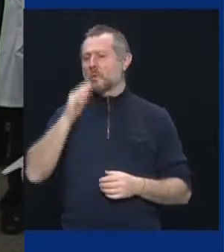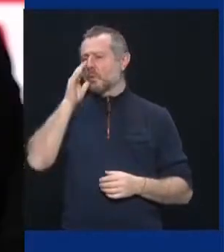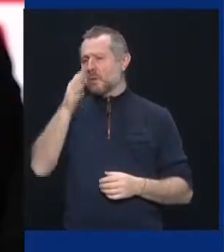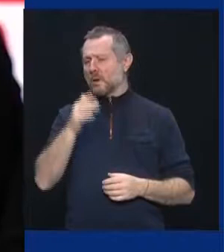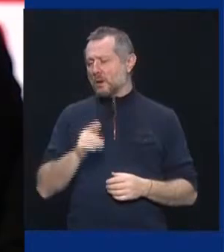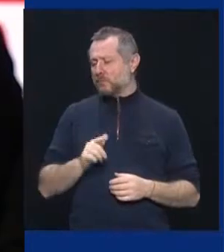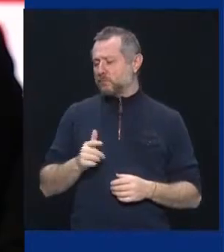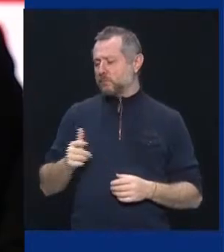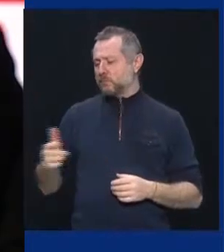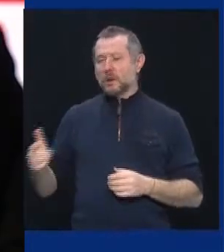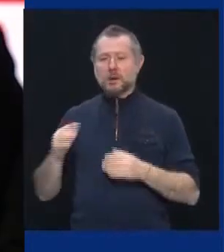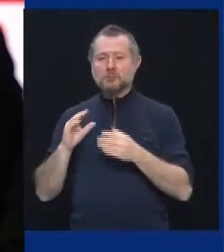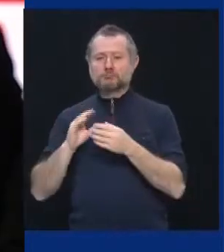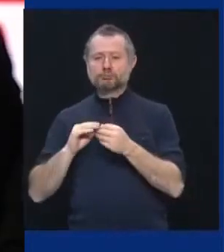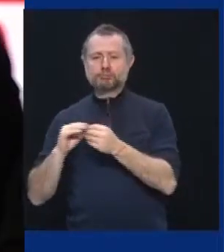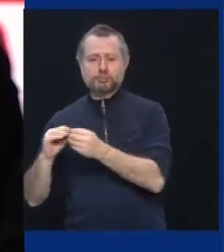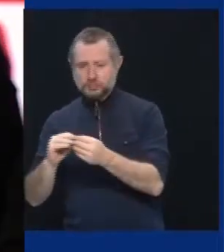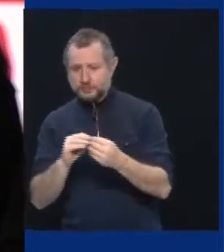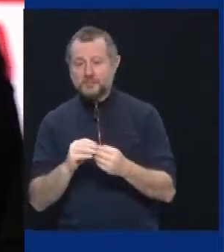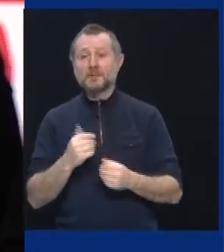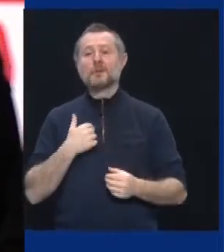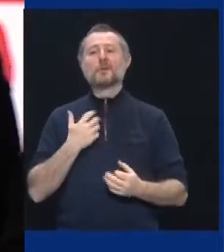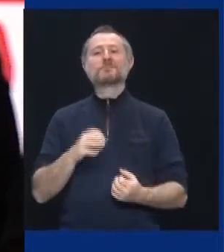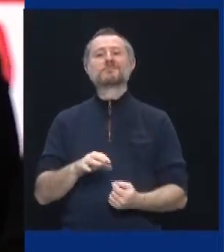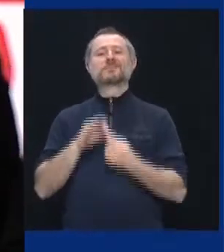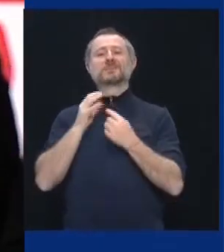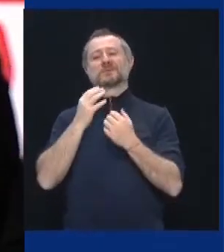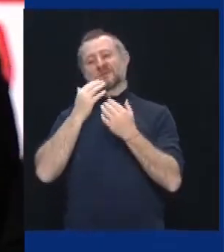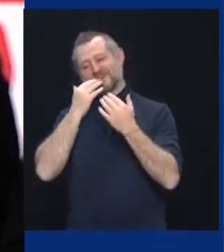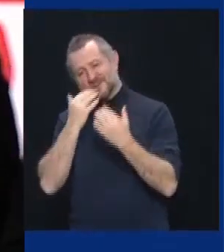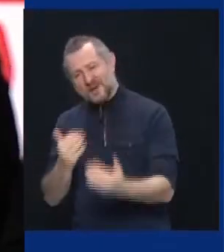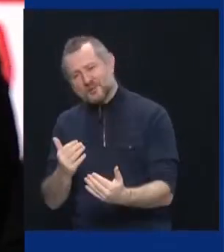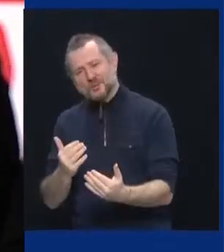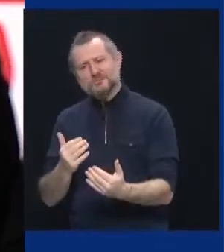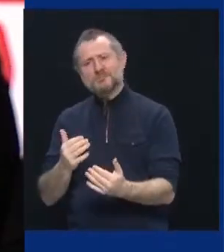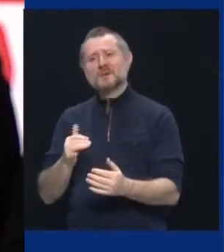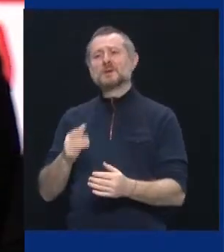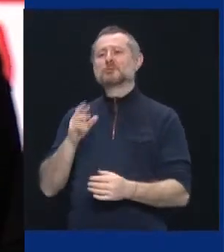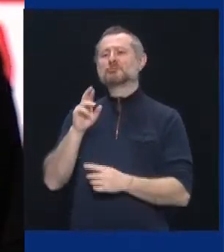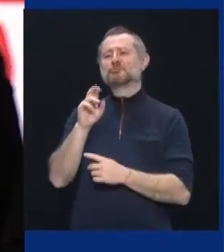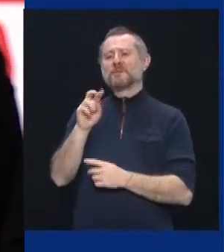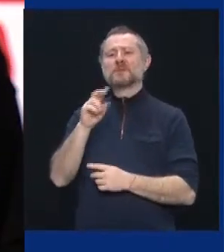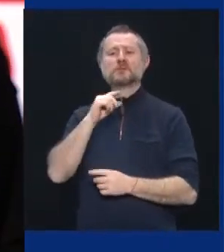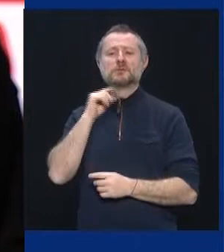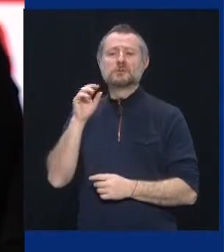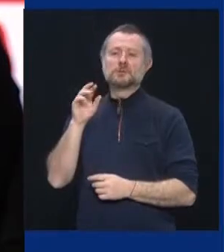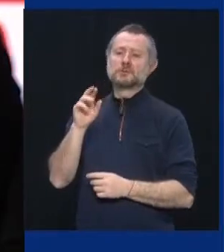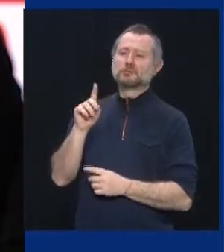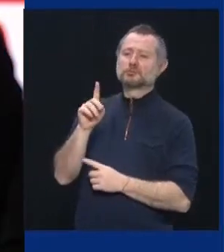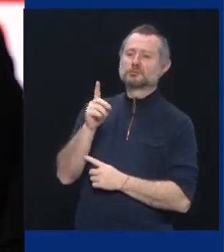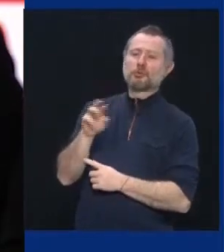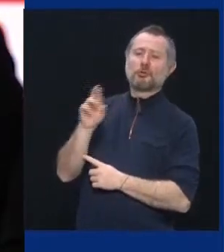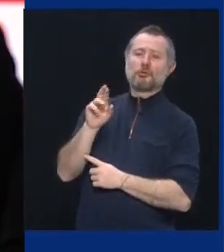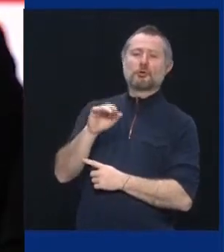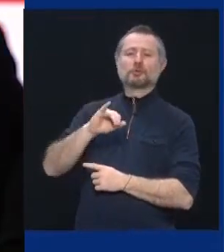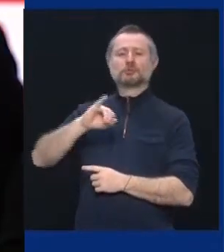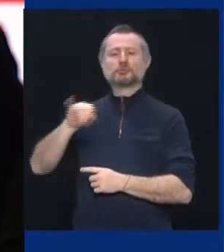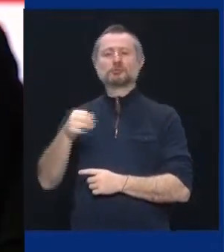but I want to say a special thank you to Reverend Dr. Johnny Green, who's hosting us today.